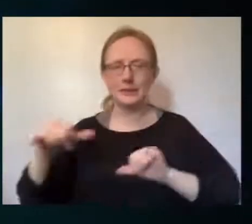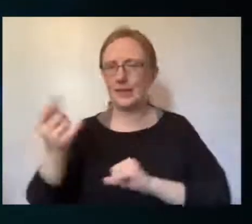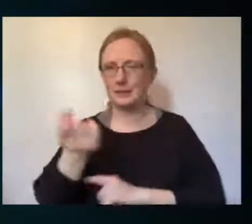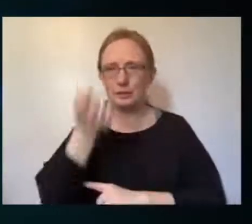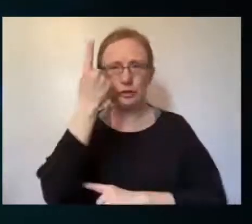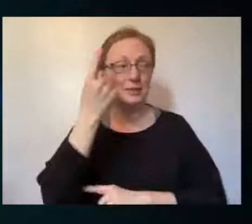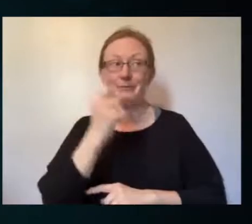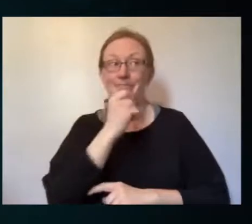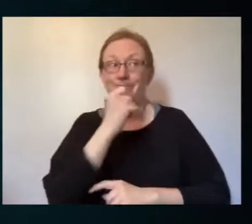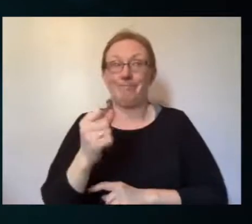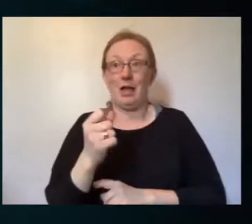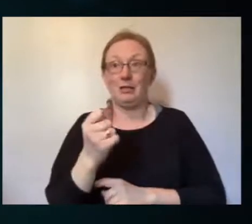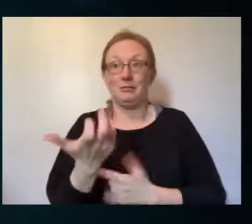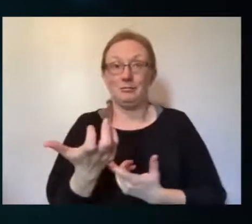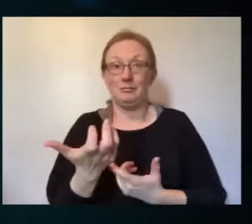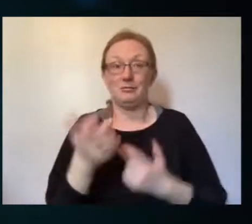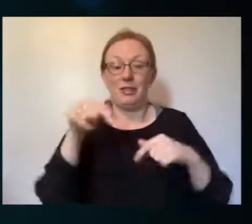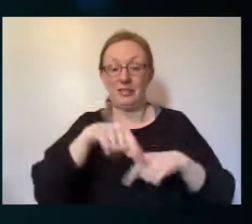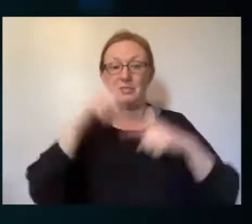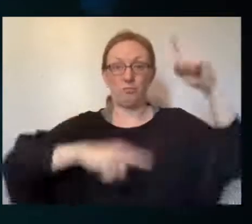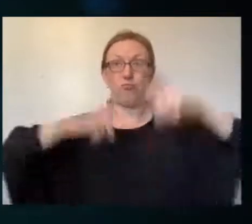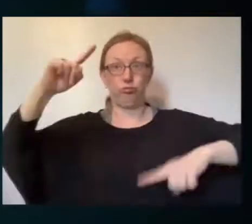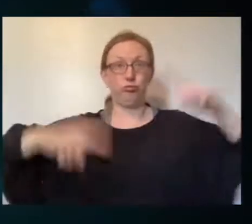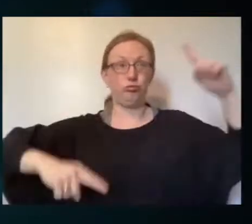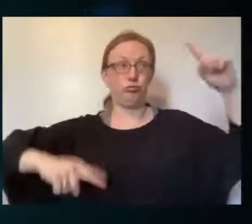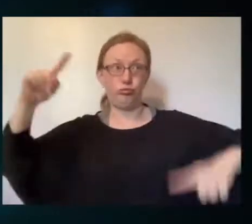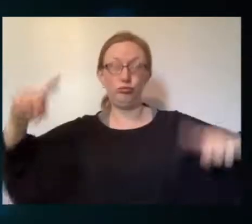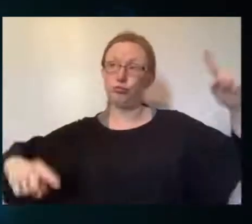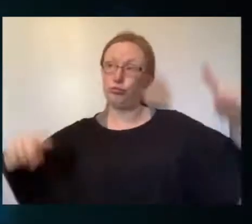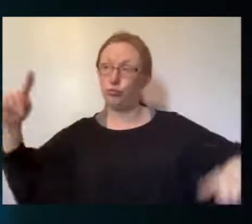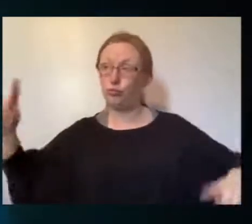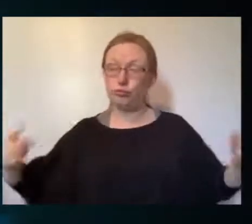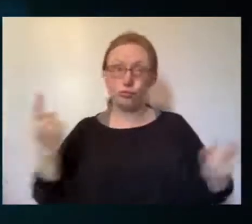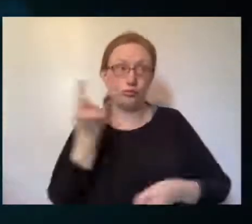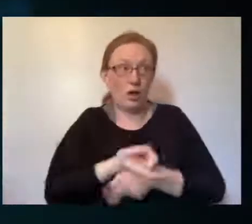justice, or matters of identity. Not everyone